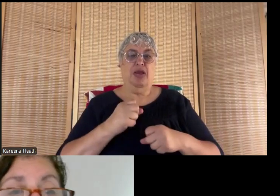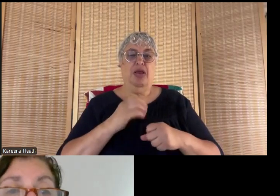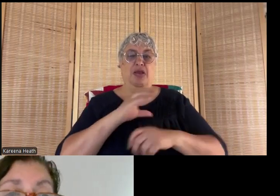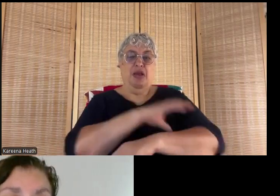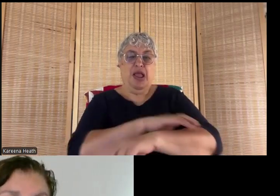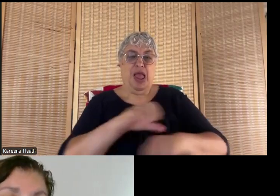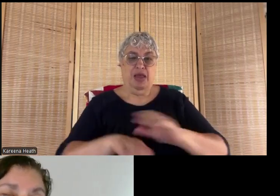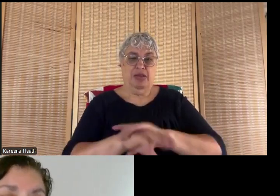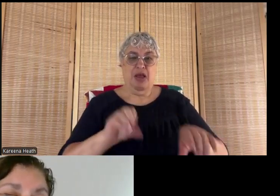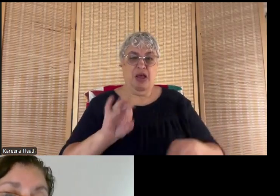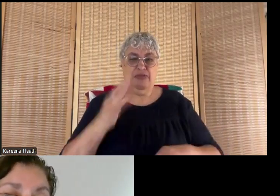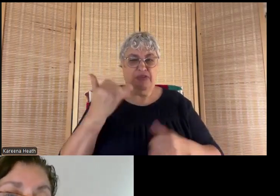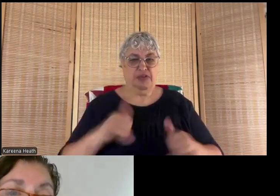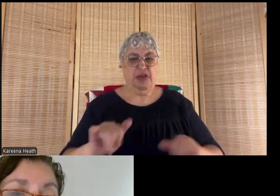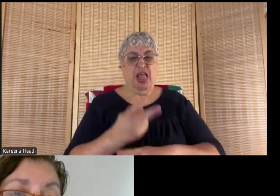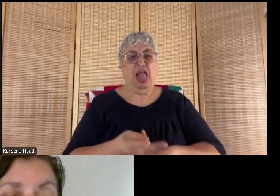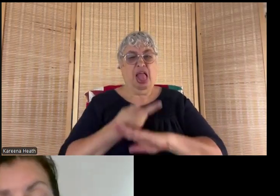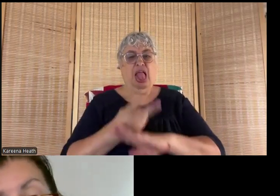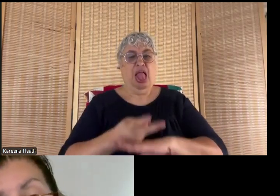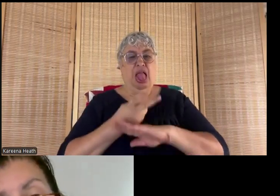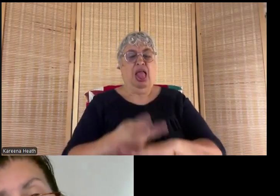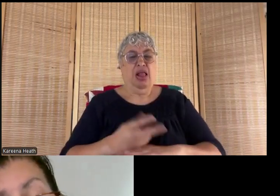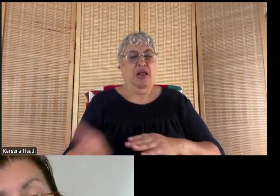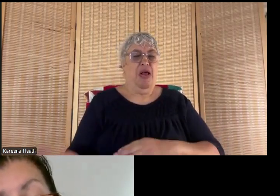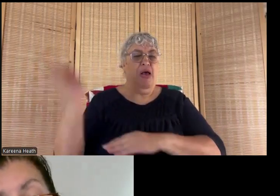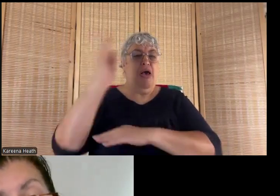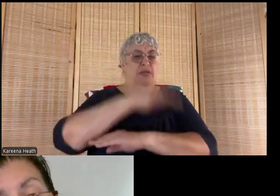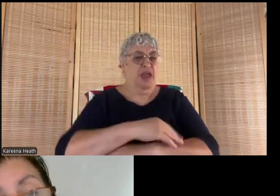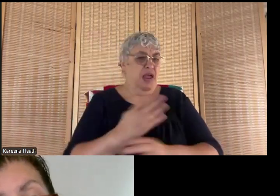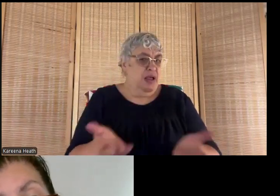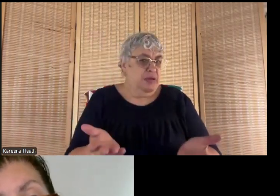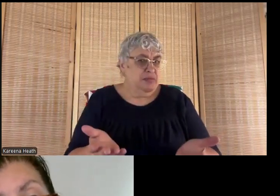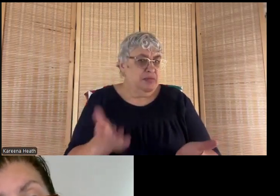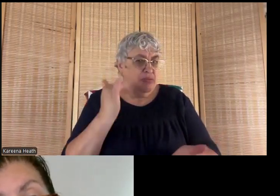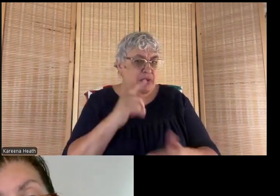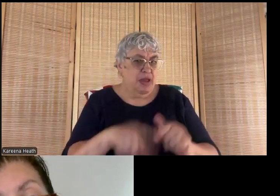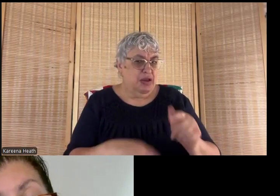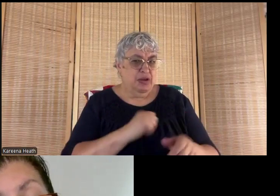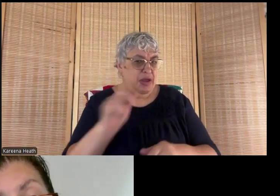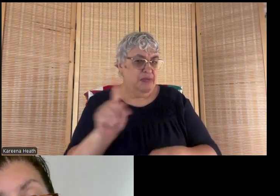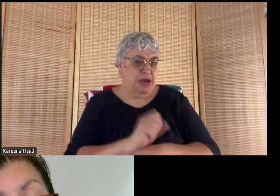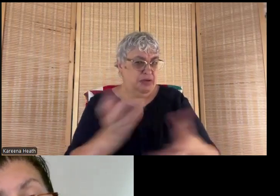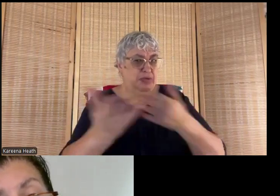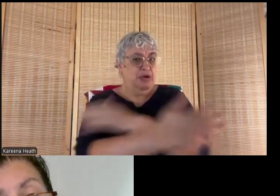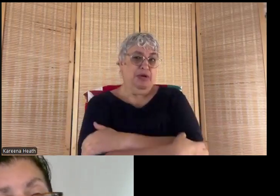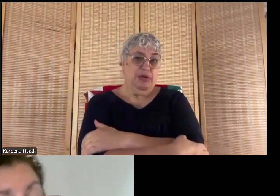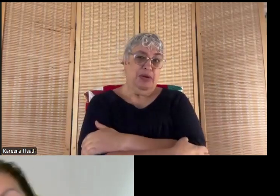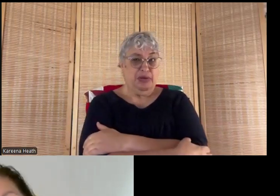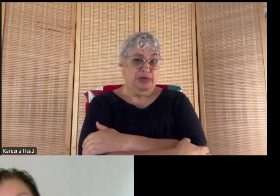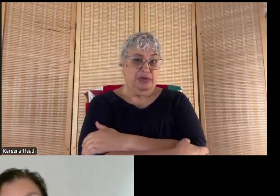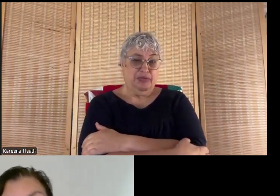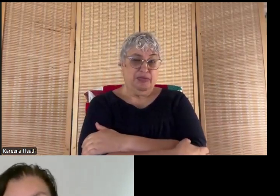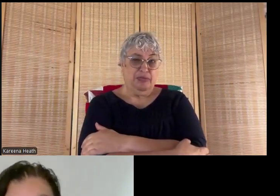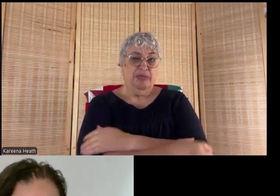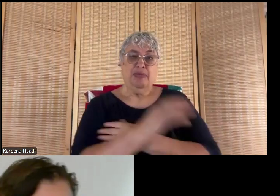off. Why are you lying around on the couch all day? Why can't you get back to work?" And I've